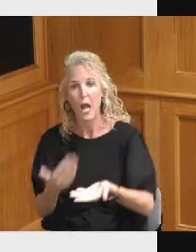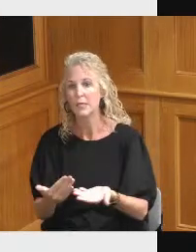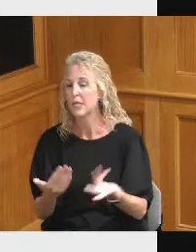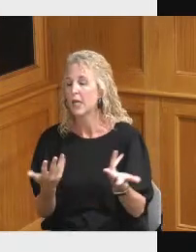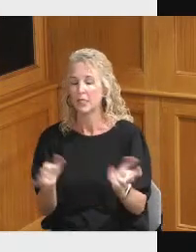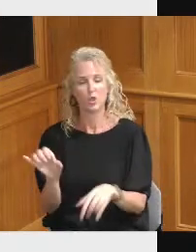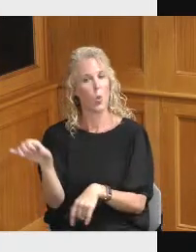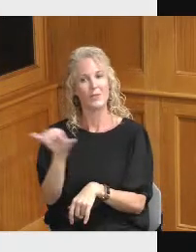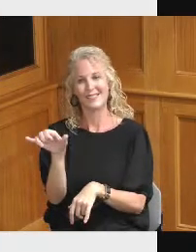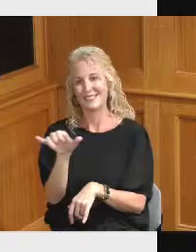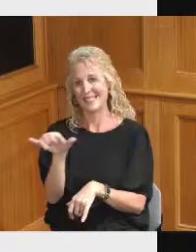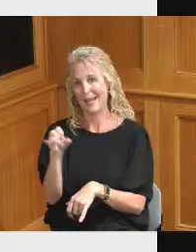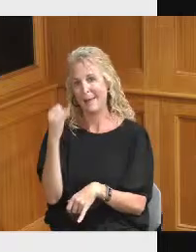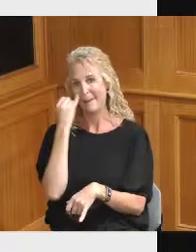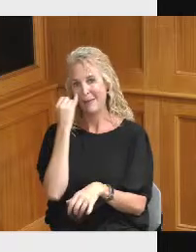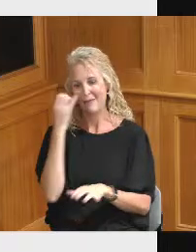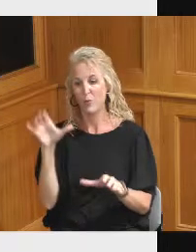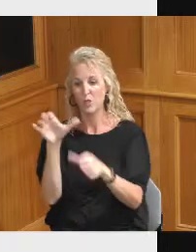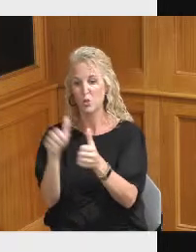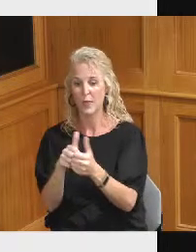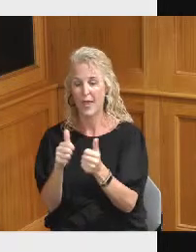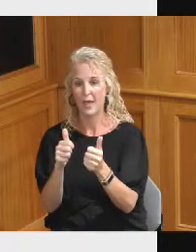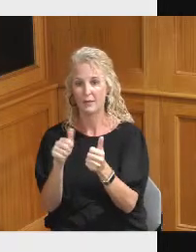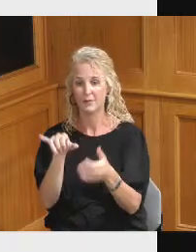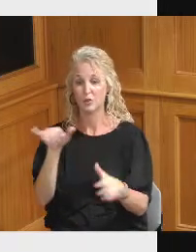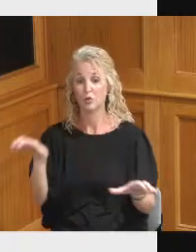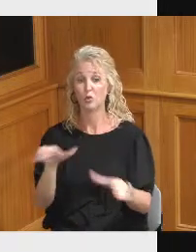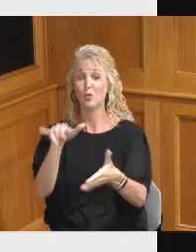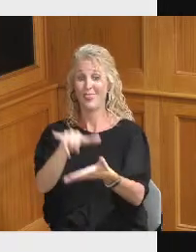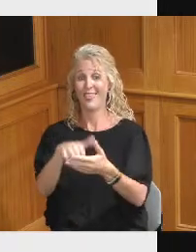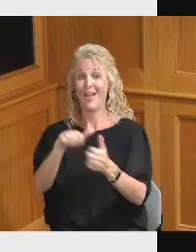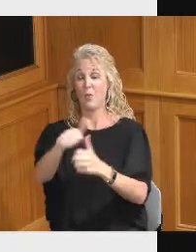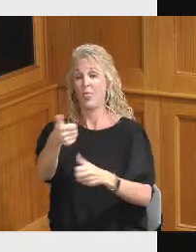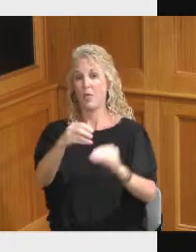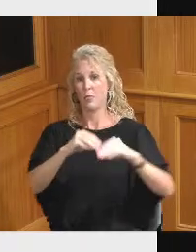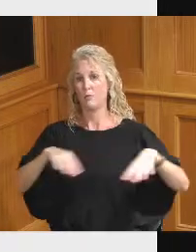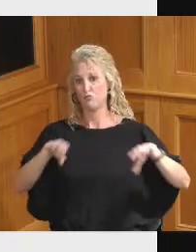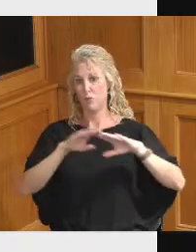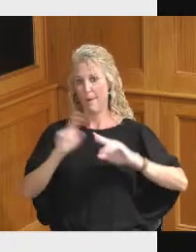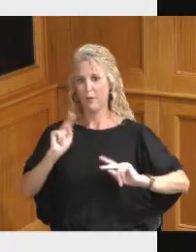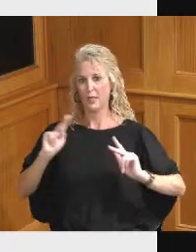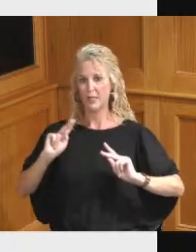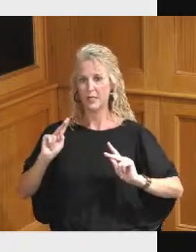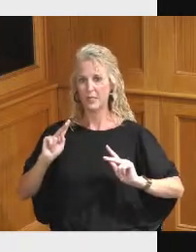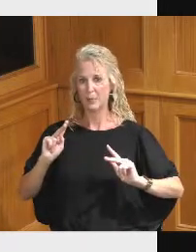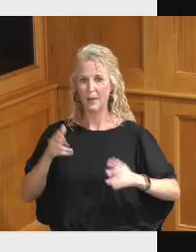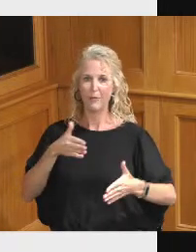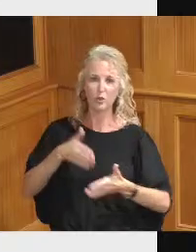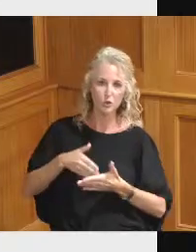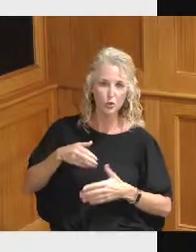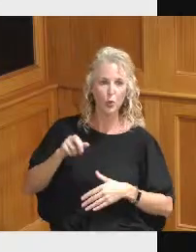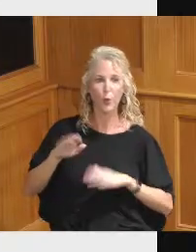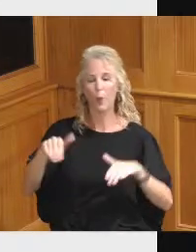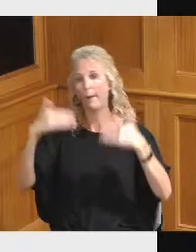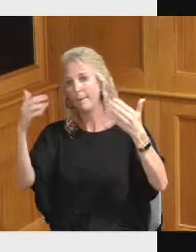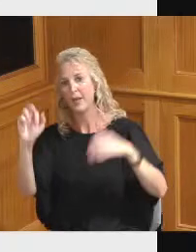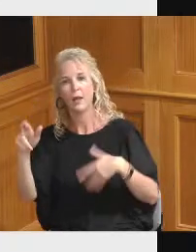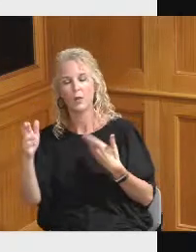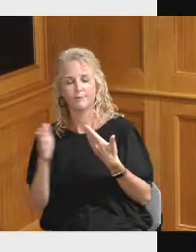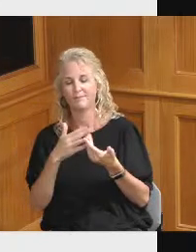that's the same thing that would have been going on in a lot of places, just some of them people would have been shouting more loudly about.